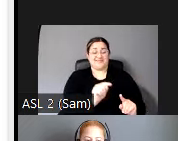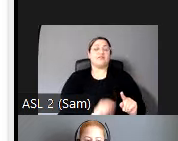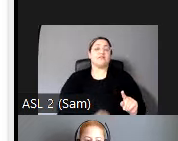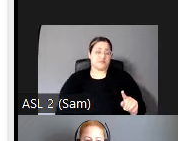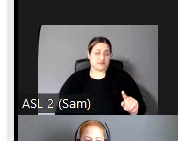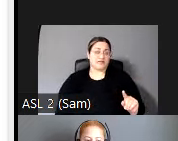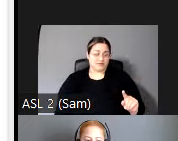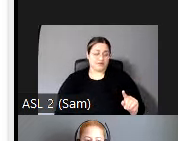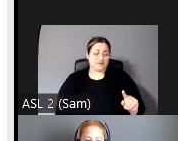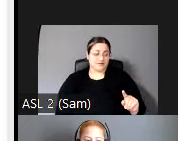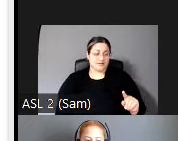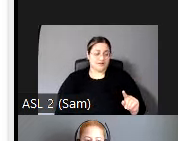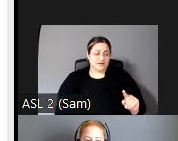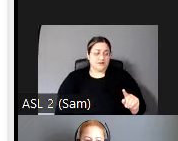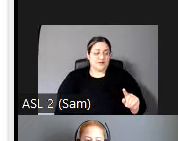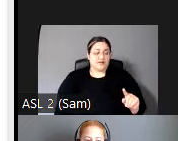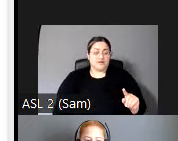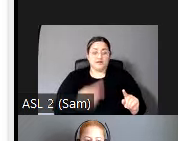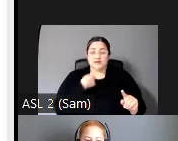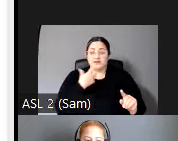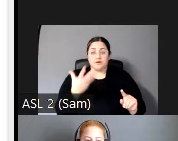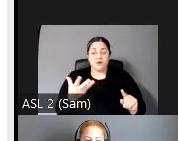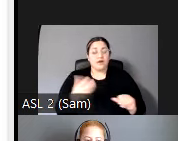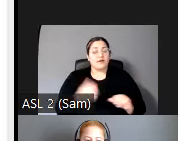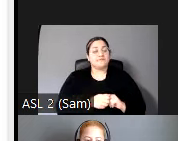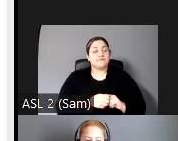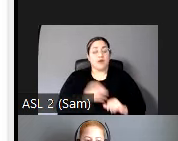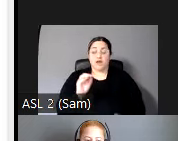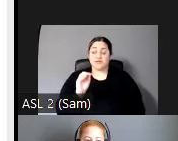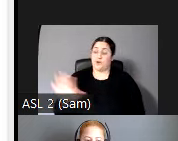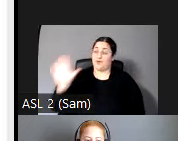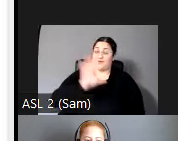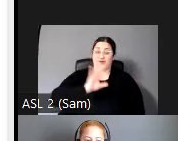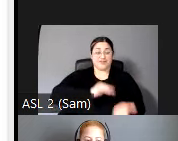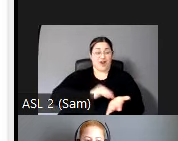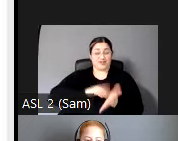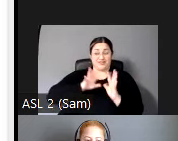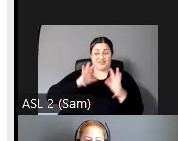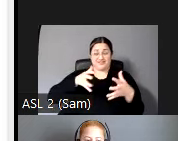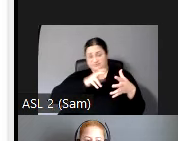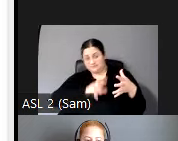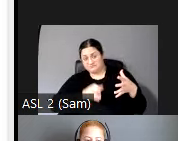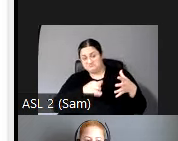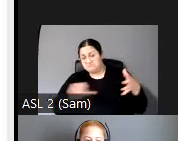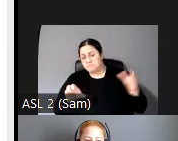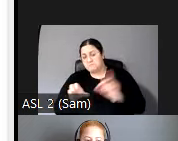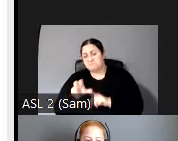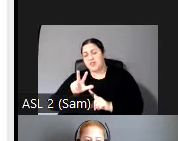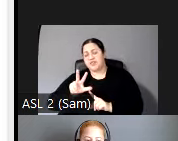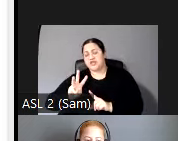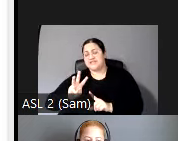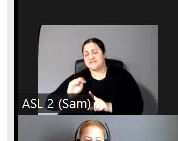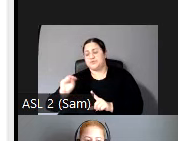36% of Ontario physicians say they feel comfortable,